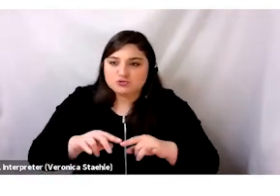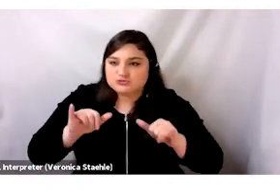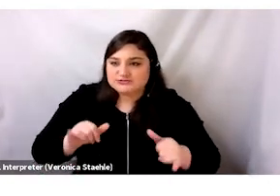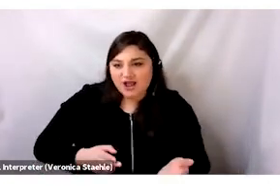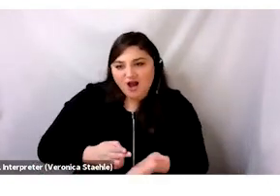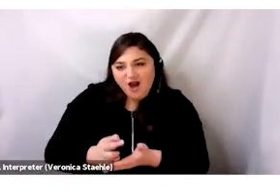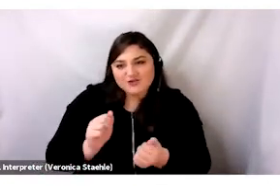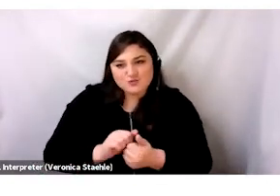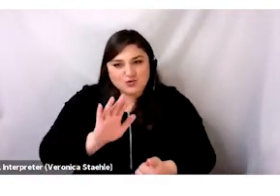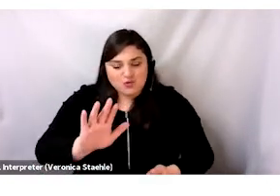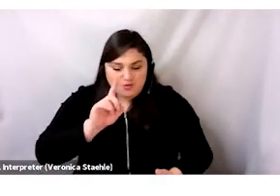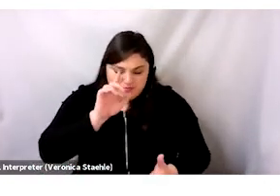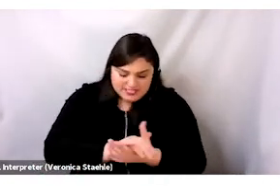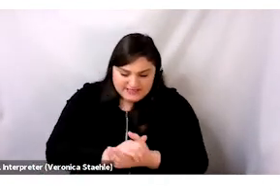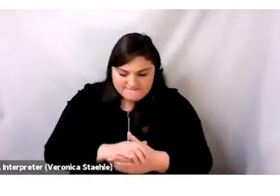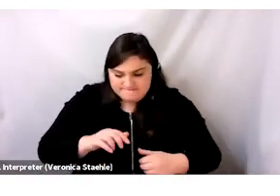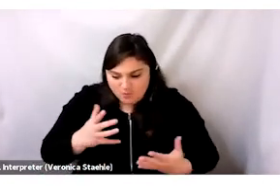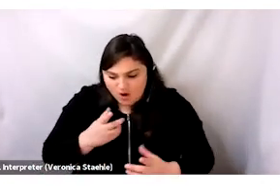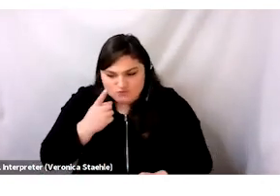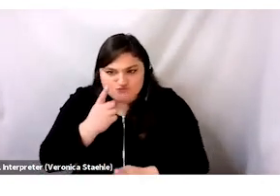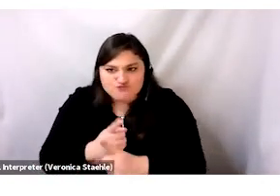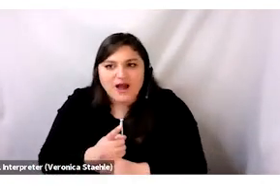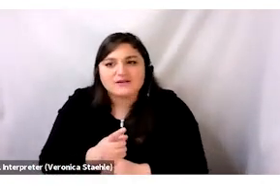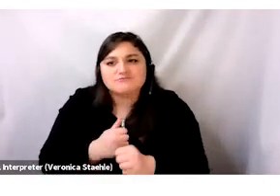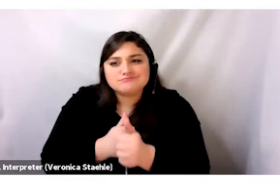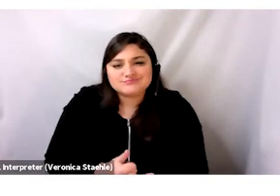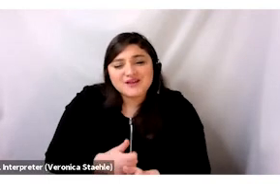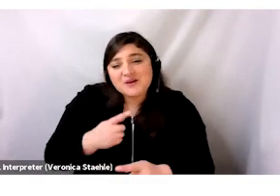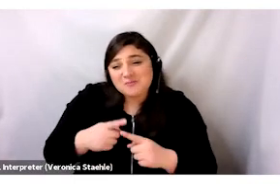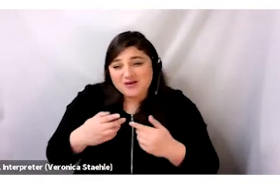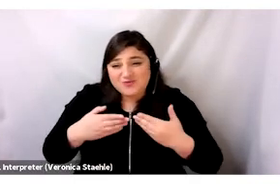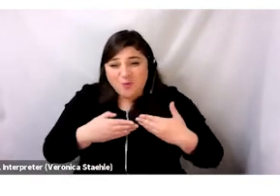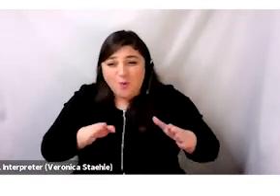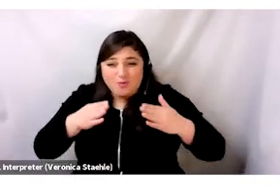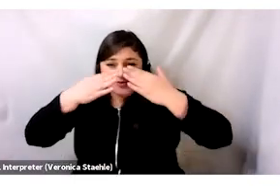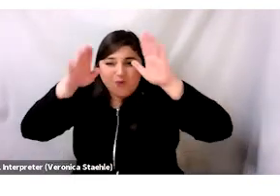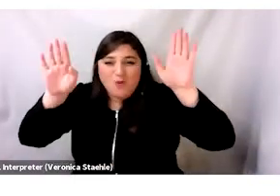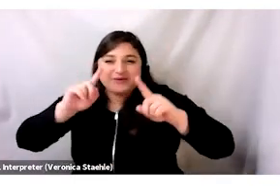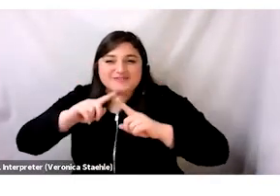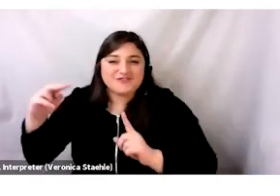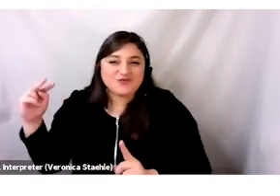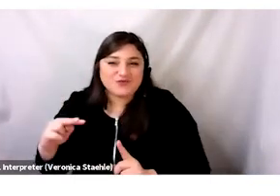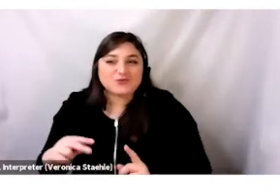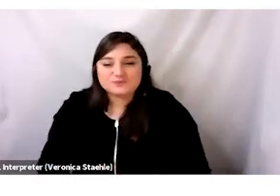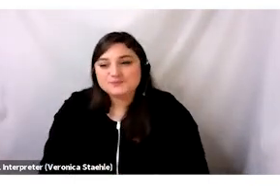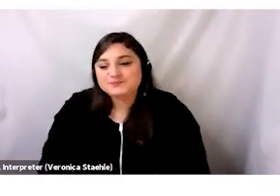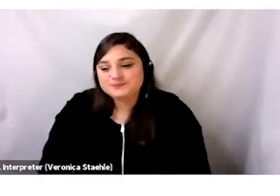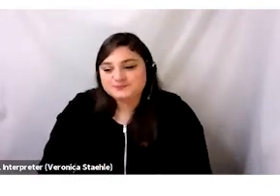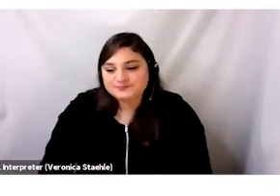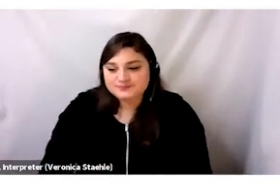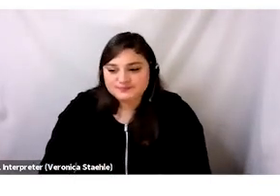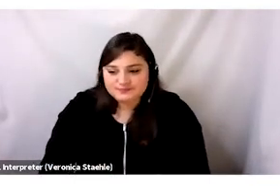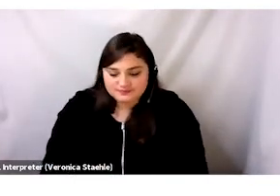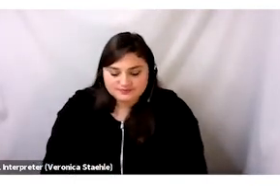is right, and also be open to different approaches and other points of view.